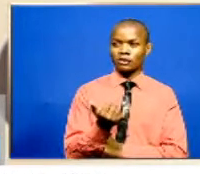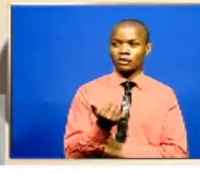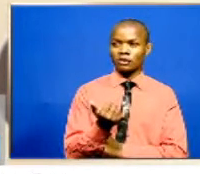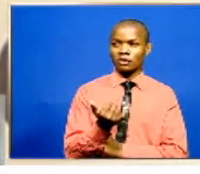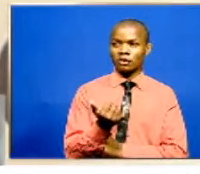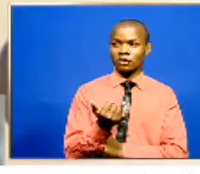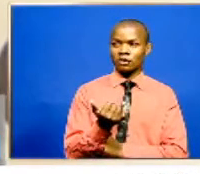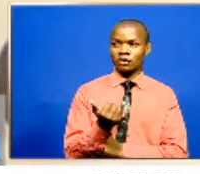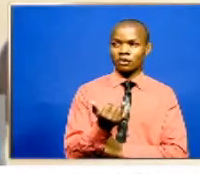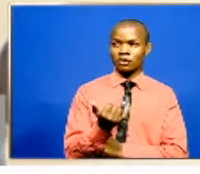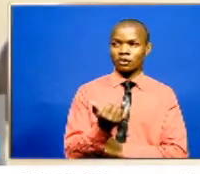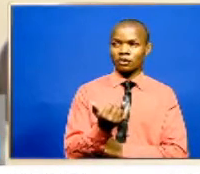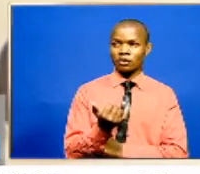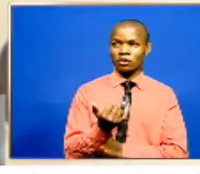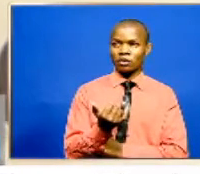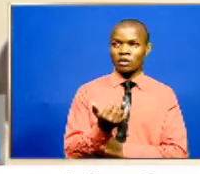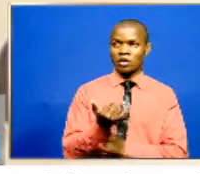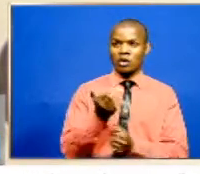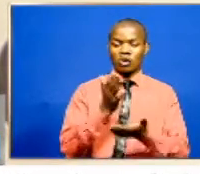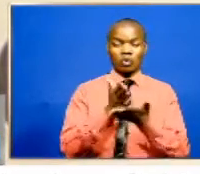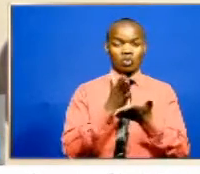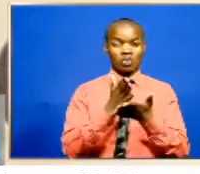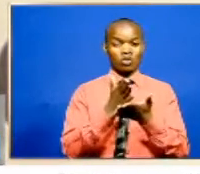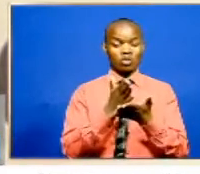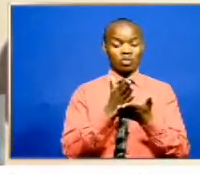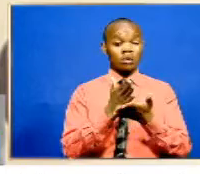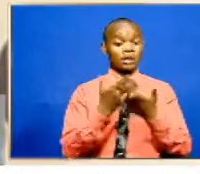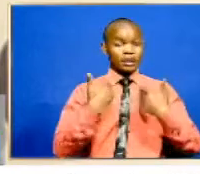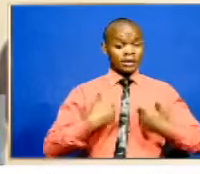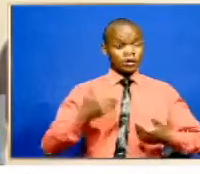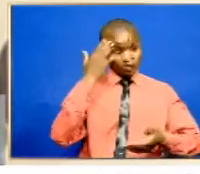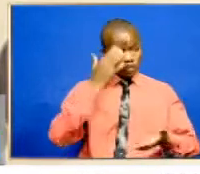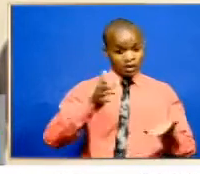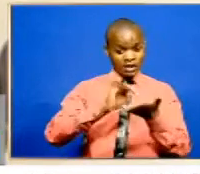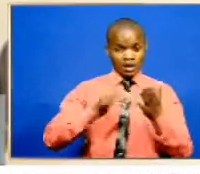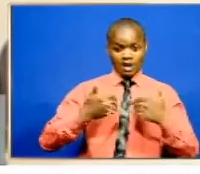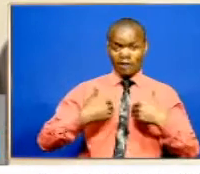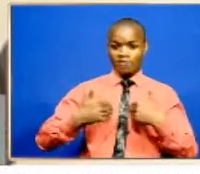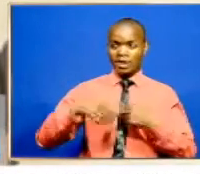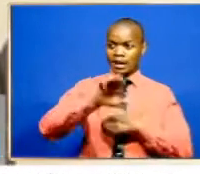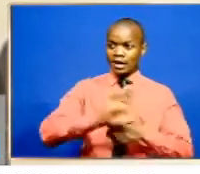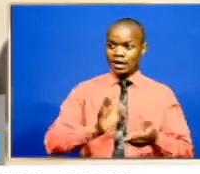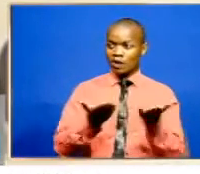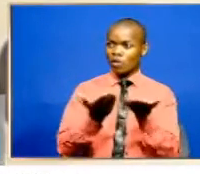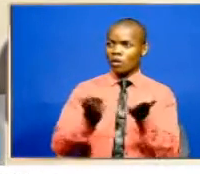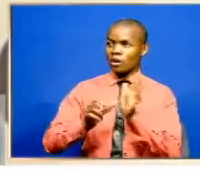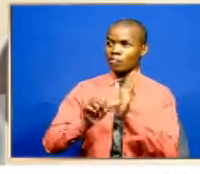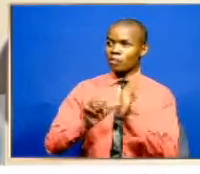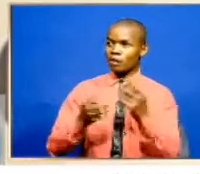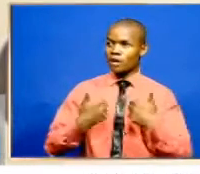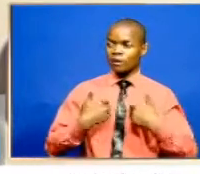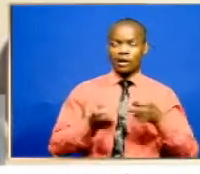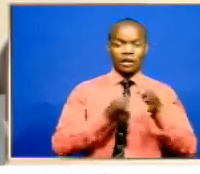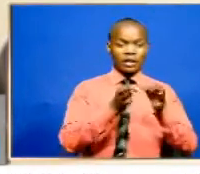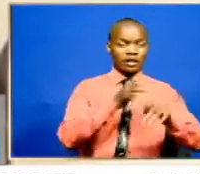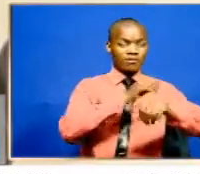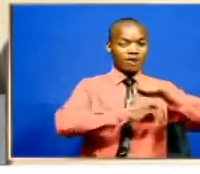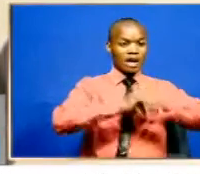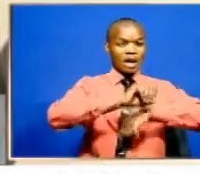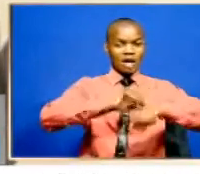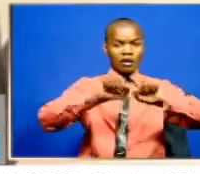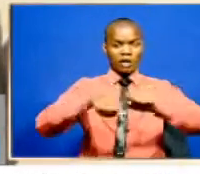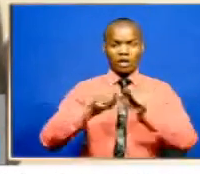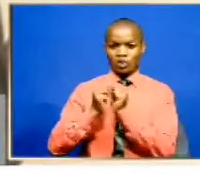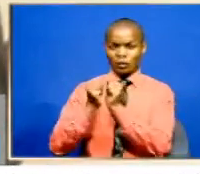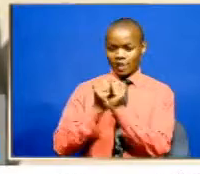it hit me that something might have gone wrong somewhere. And I believe that if we can be able maybe to do that together, then we are